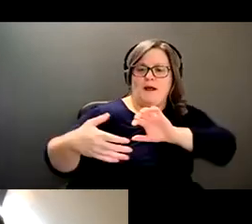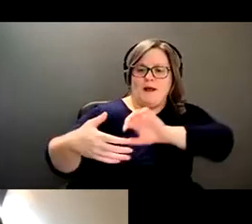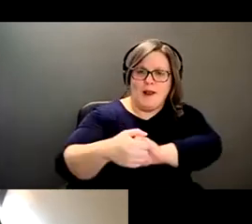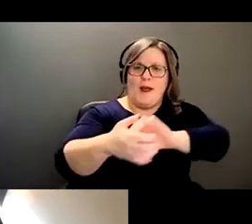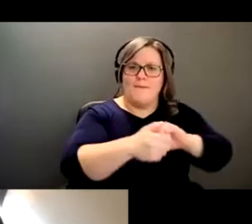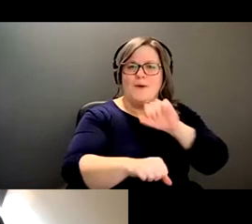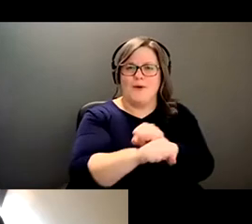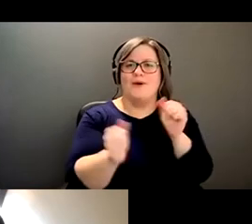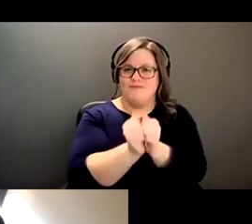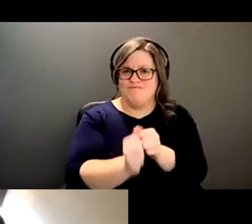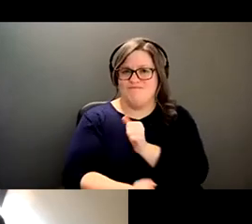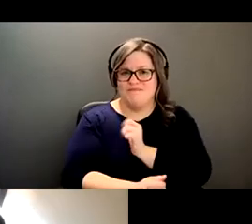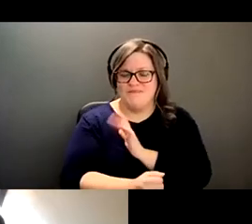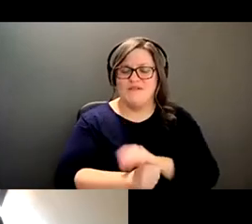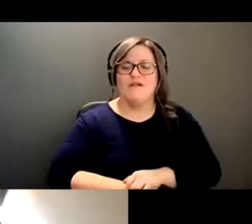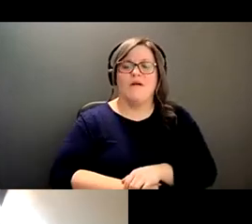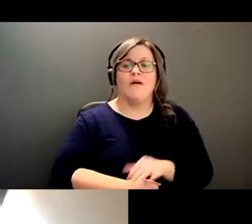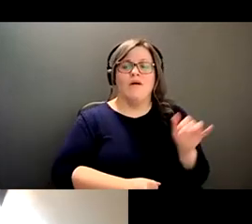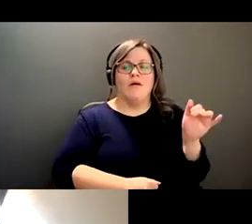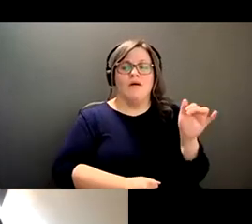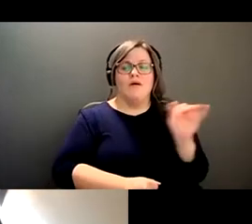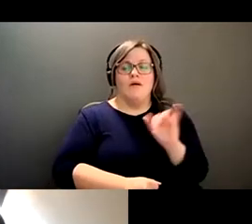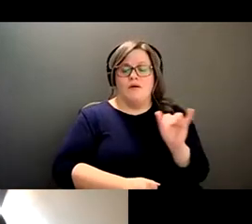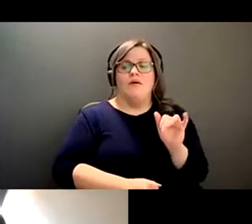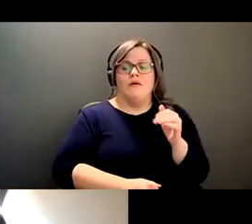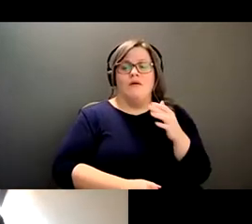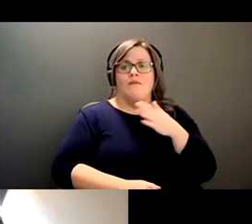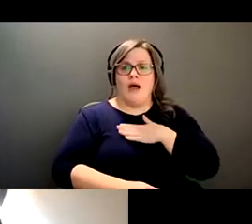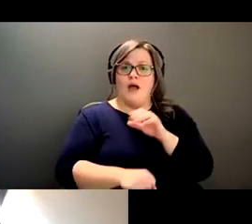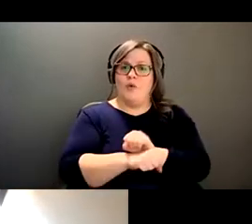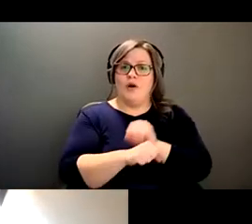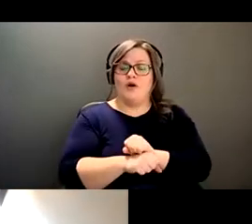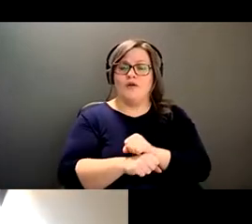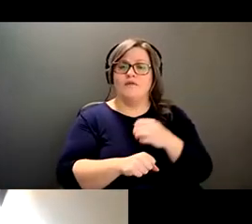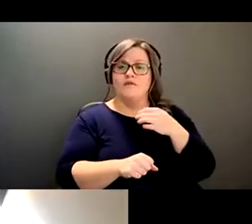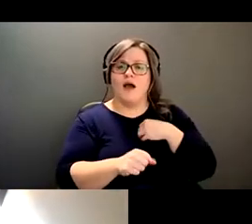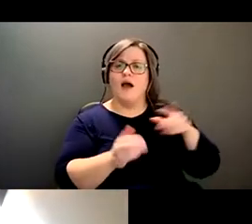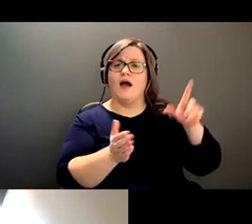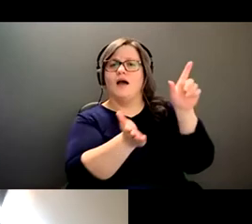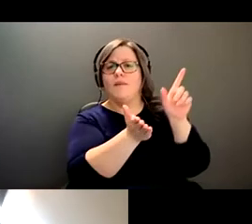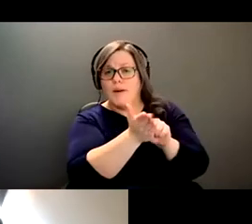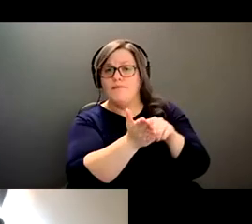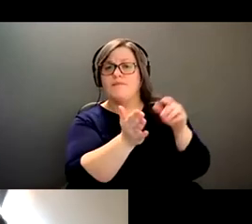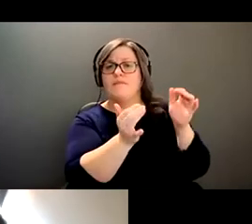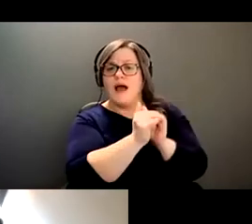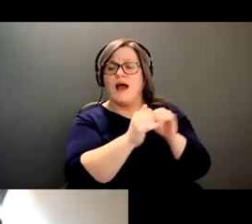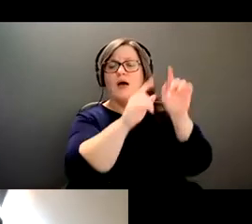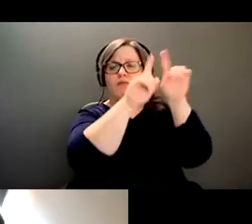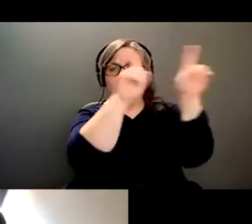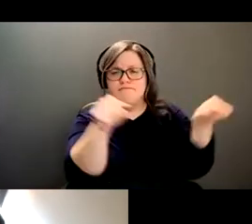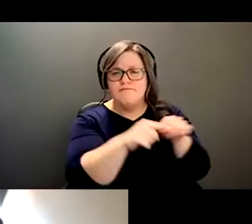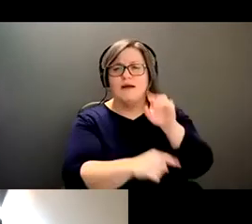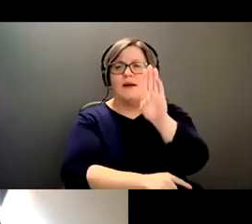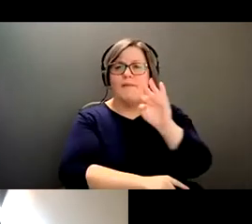As well, I've been putting my work mostly on like billboards and street signs, posters that